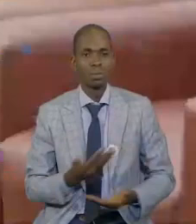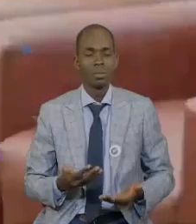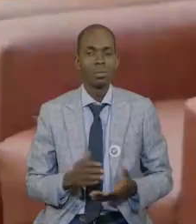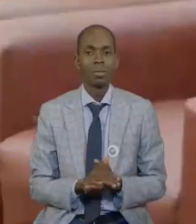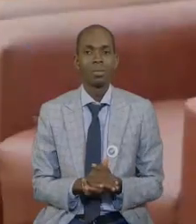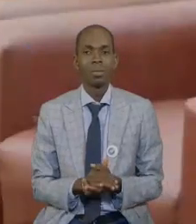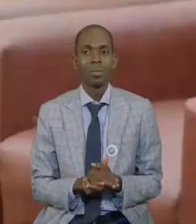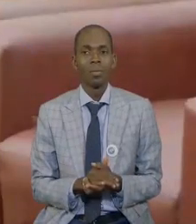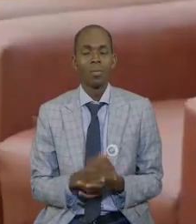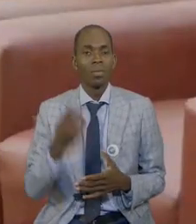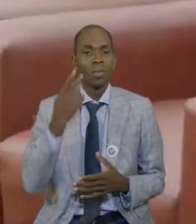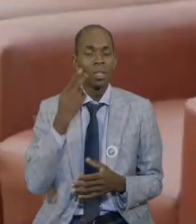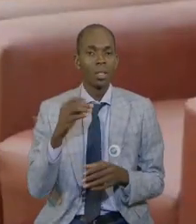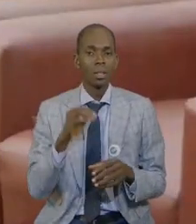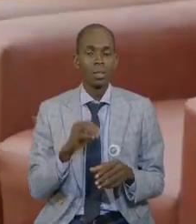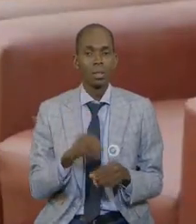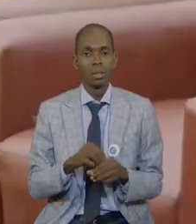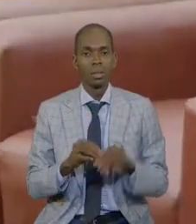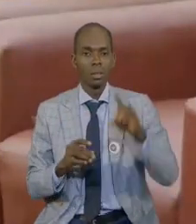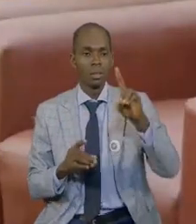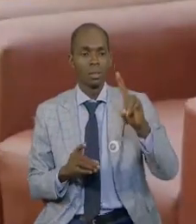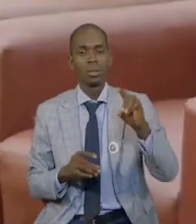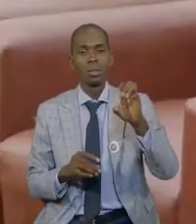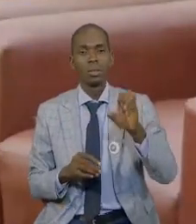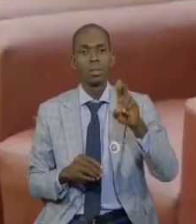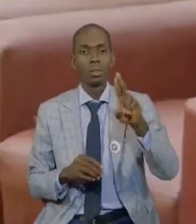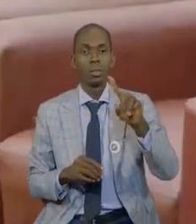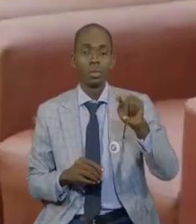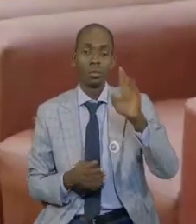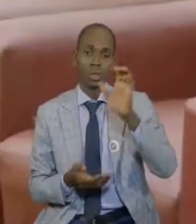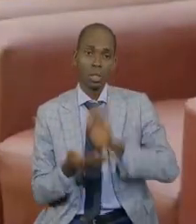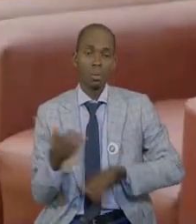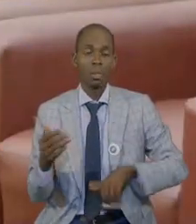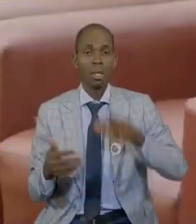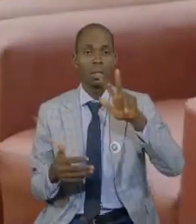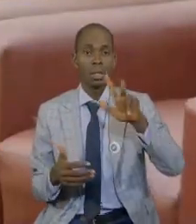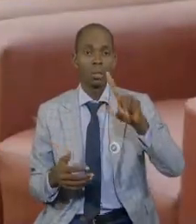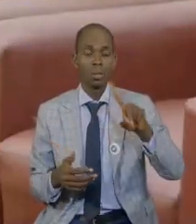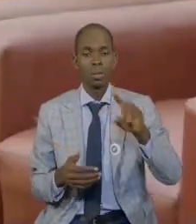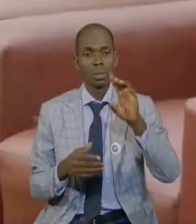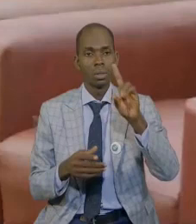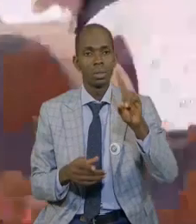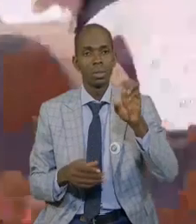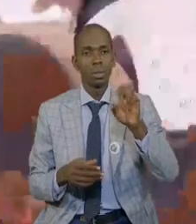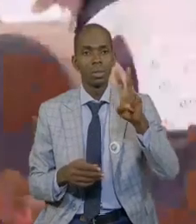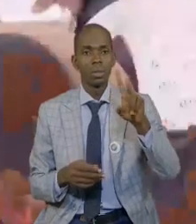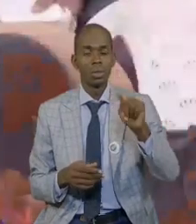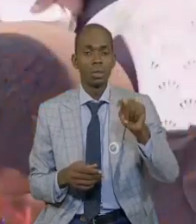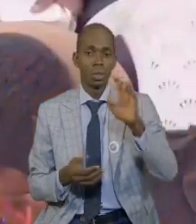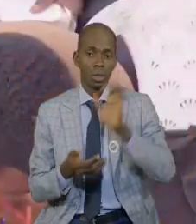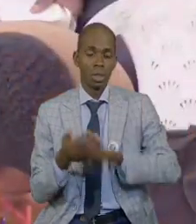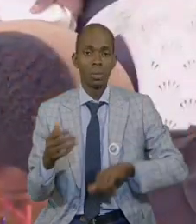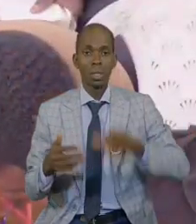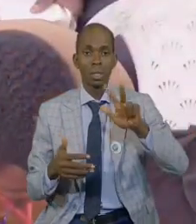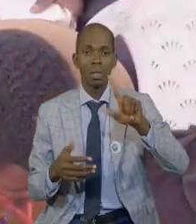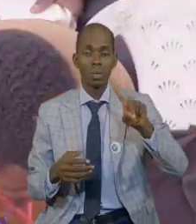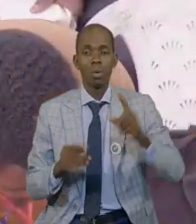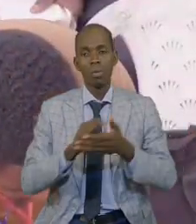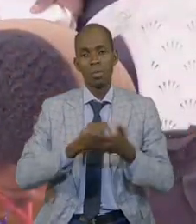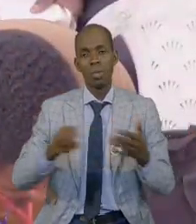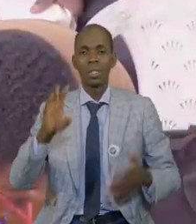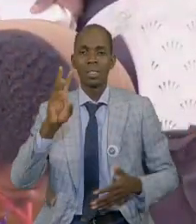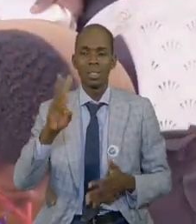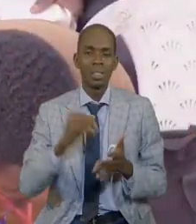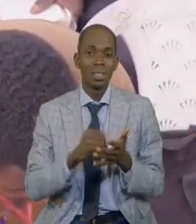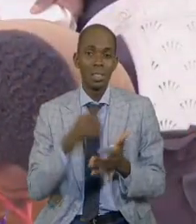chapter 31. tell me chapter 31 verse 6. it